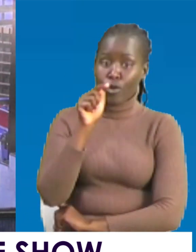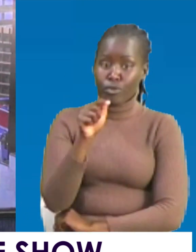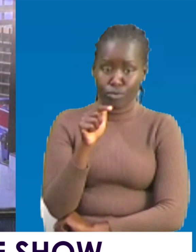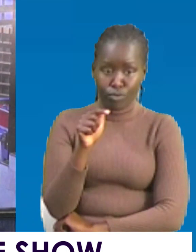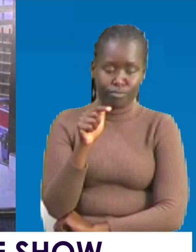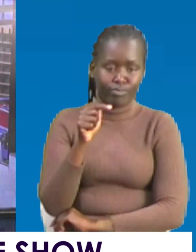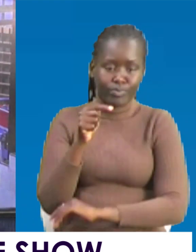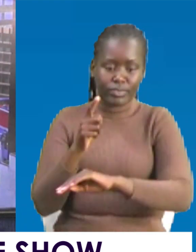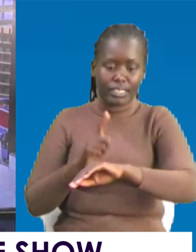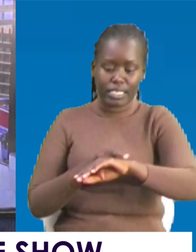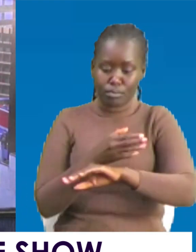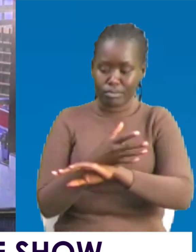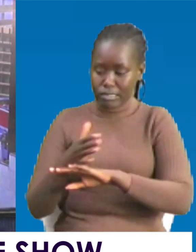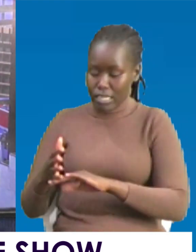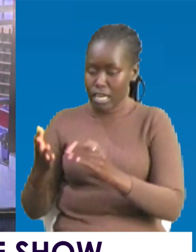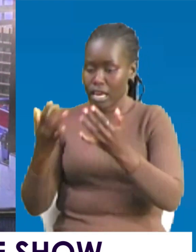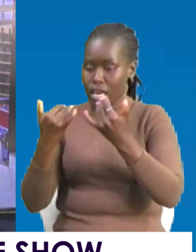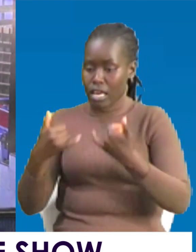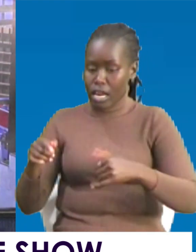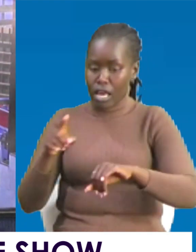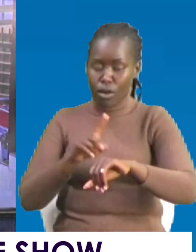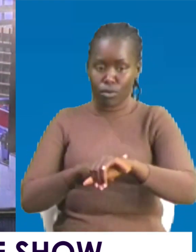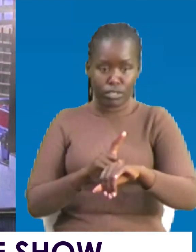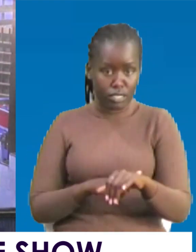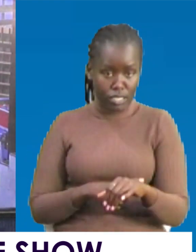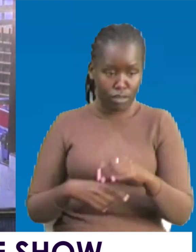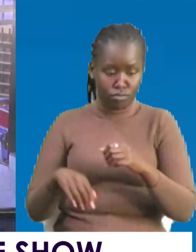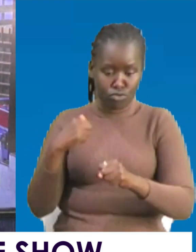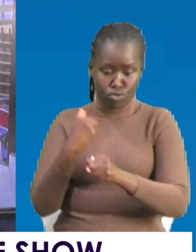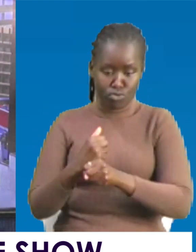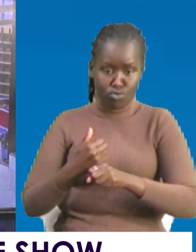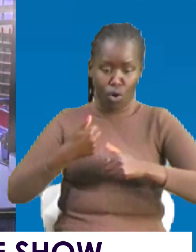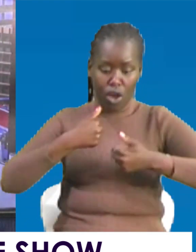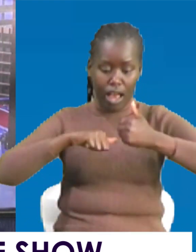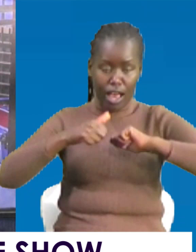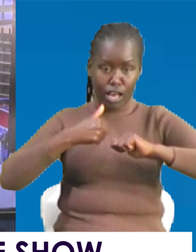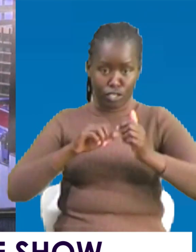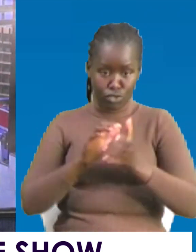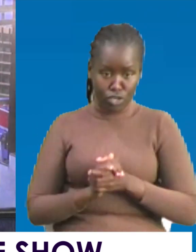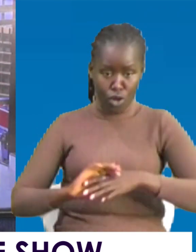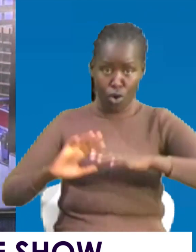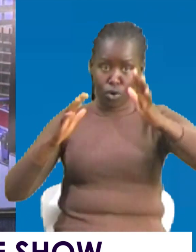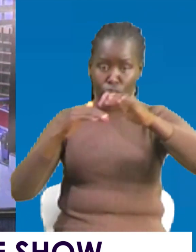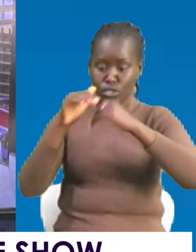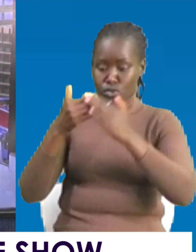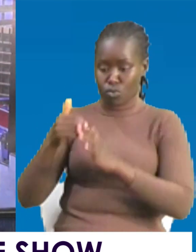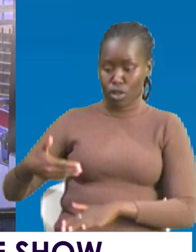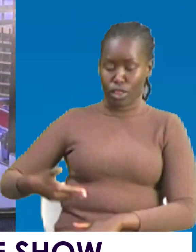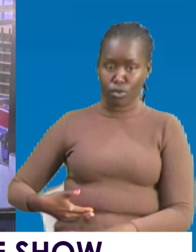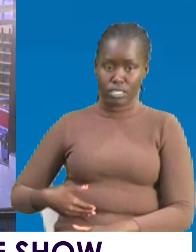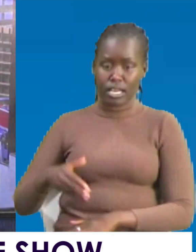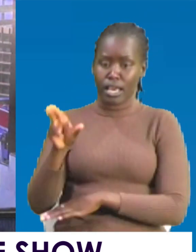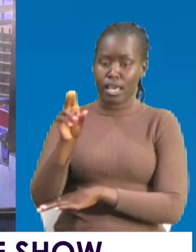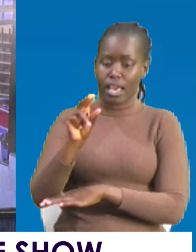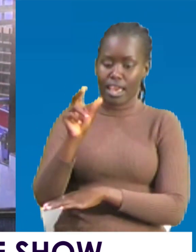running out of time. It is time for you to swing into action. Big up to every youth. Anybody that